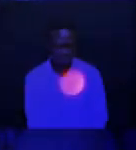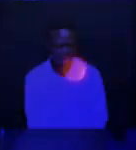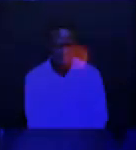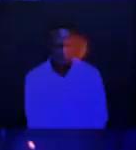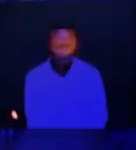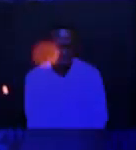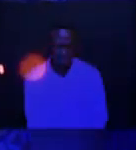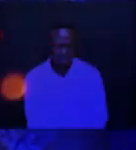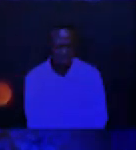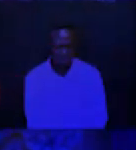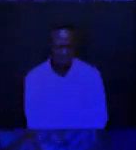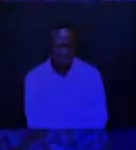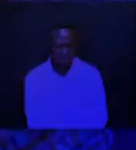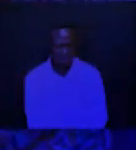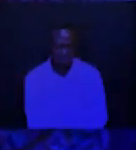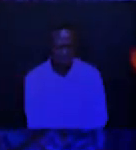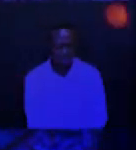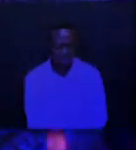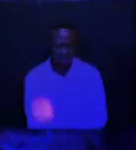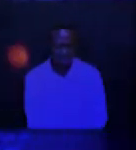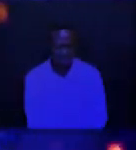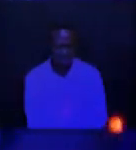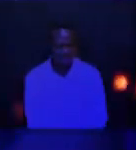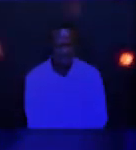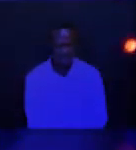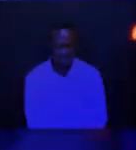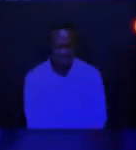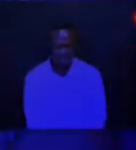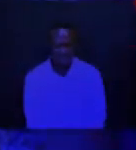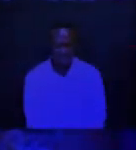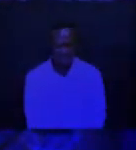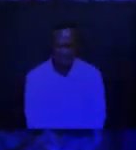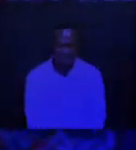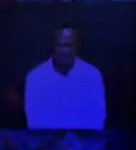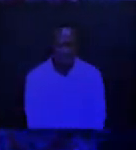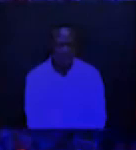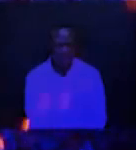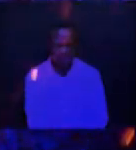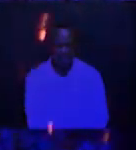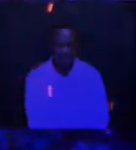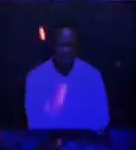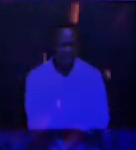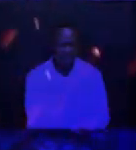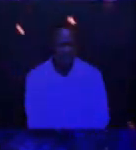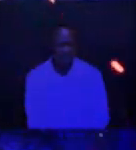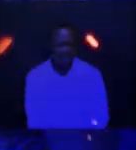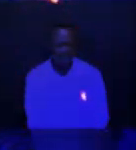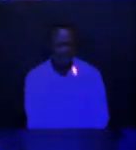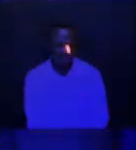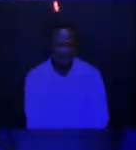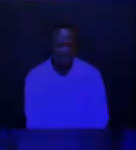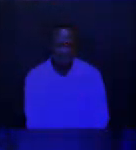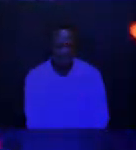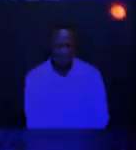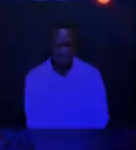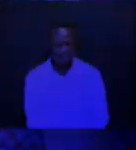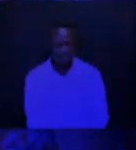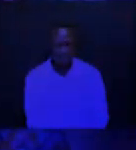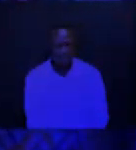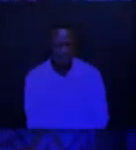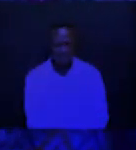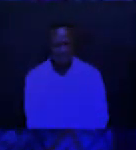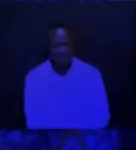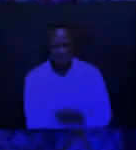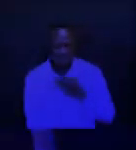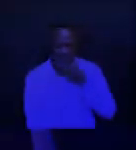satora, devinene mosataya, mikora basatola, ni mahataya, mini